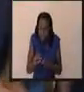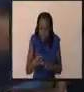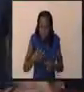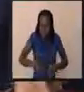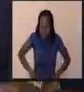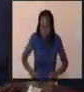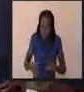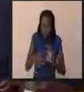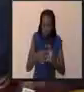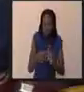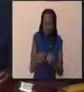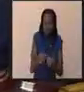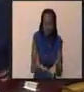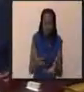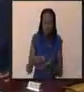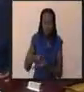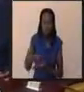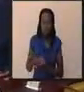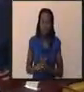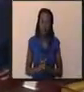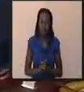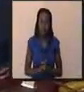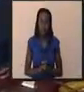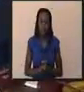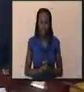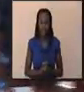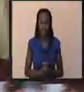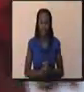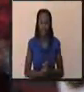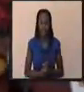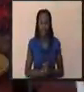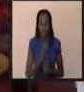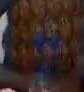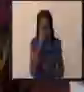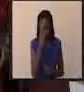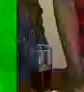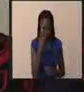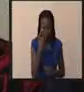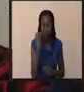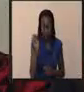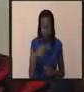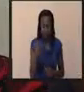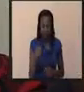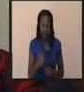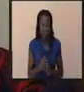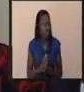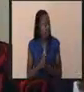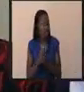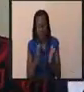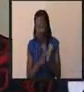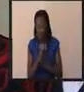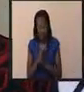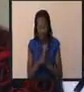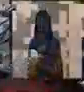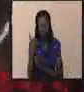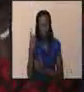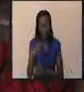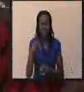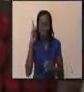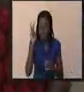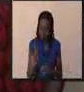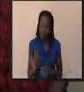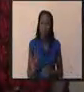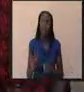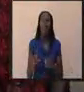parents donate to the gene pool. Is that clear enough? This is a very interesting topic, but